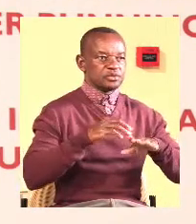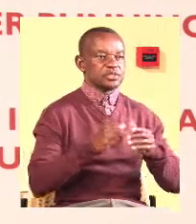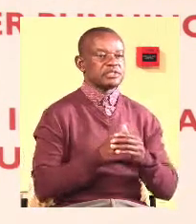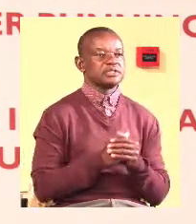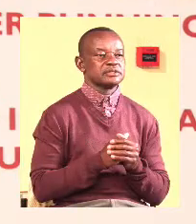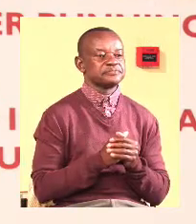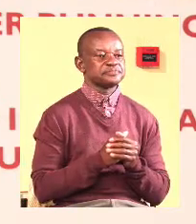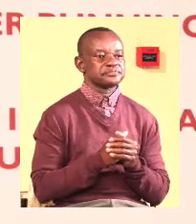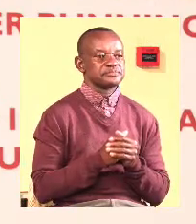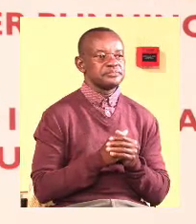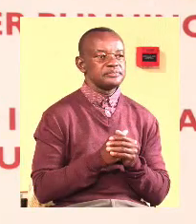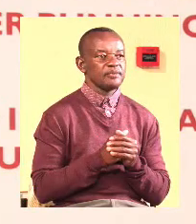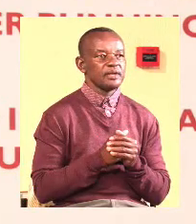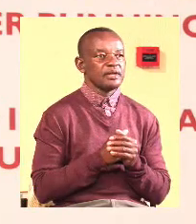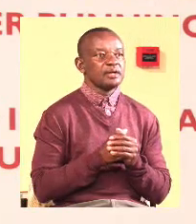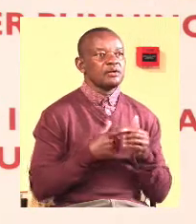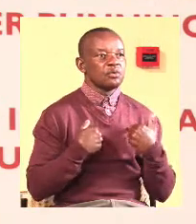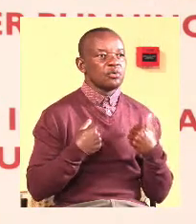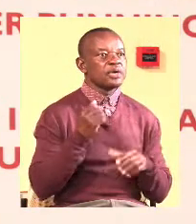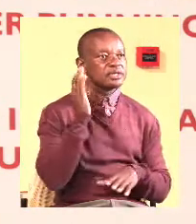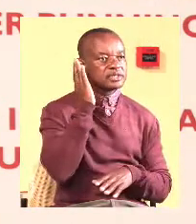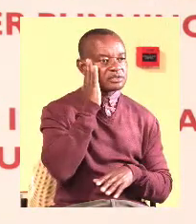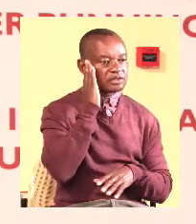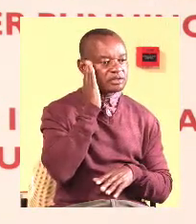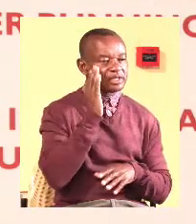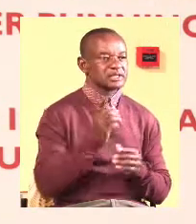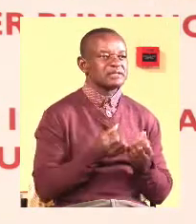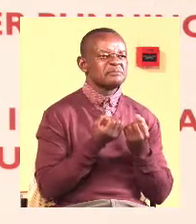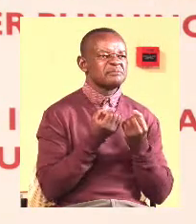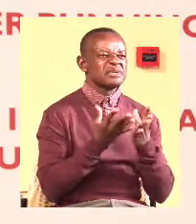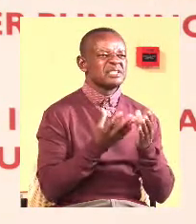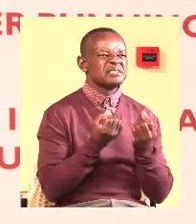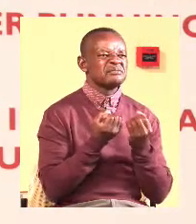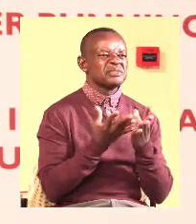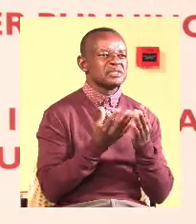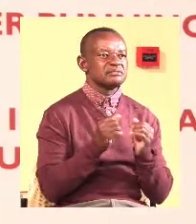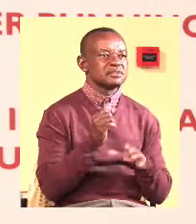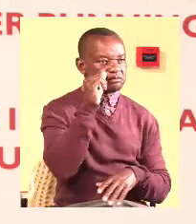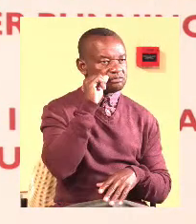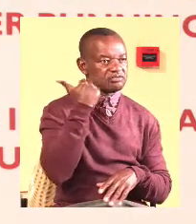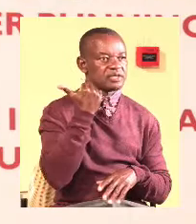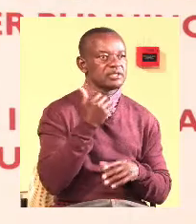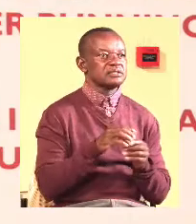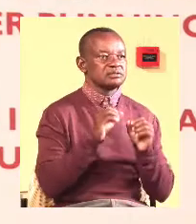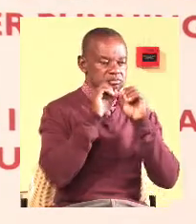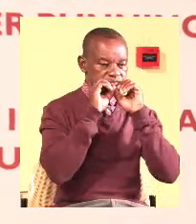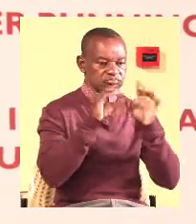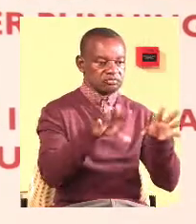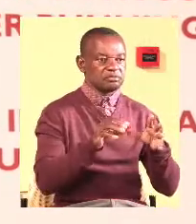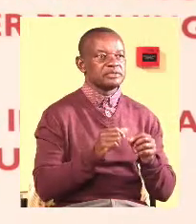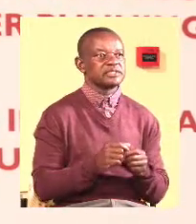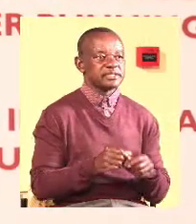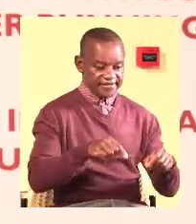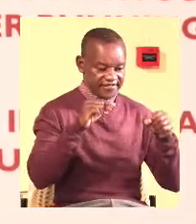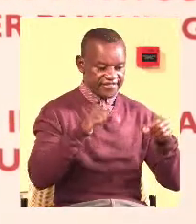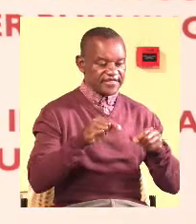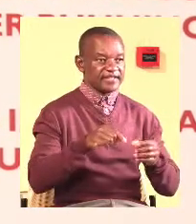fake information. So this center is the right place to give